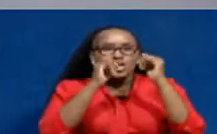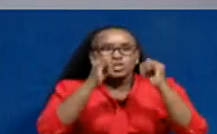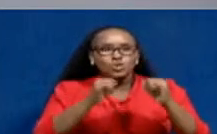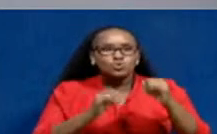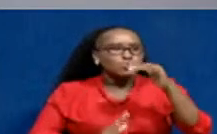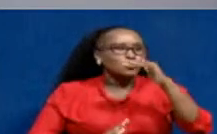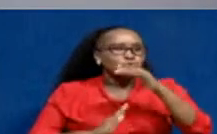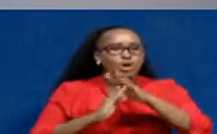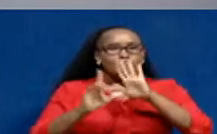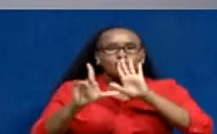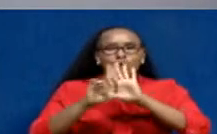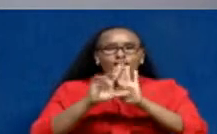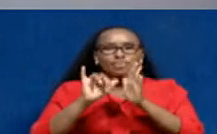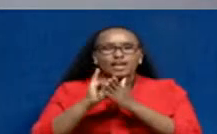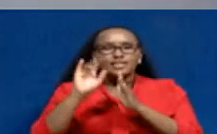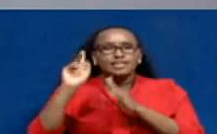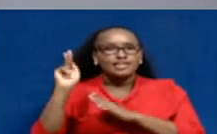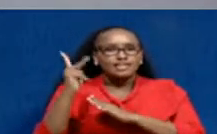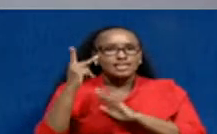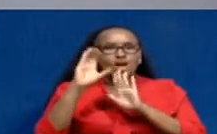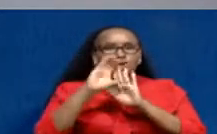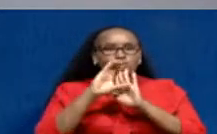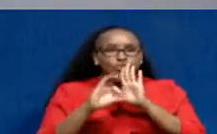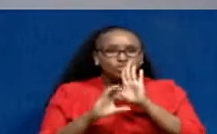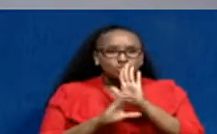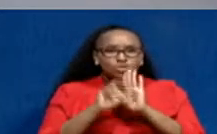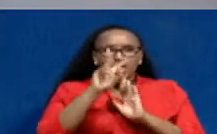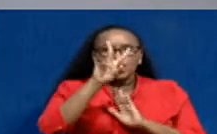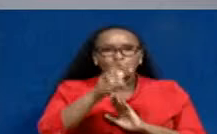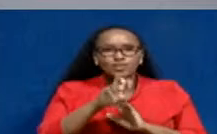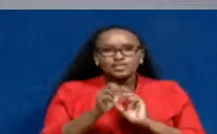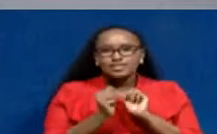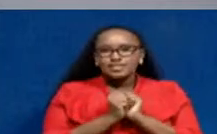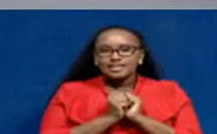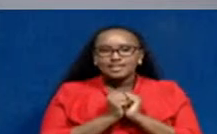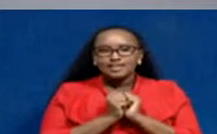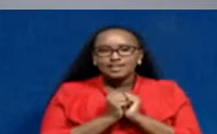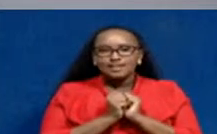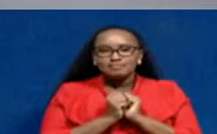law, the Kenya Constitution 2010.